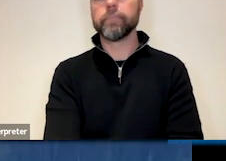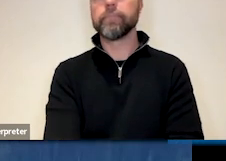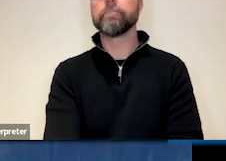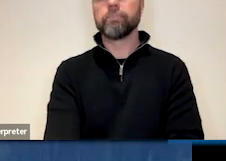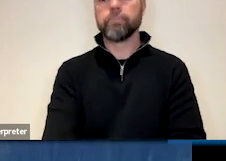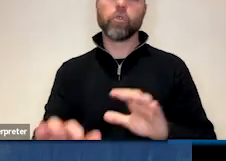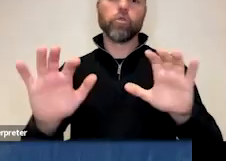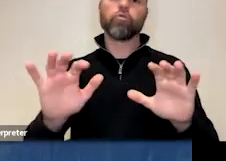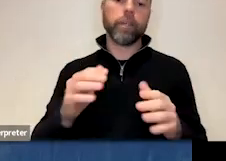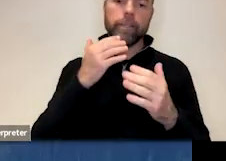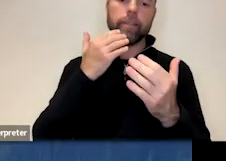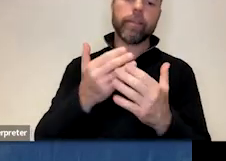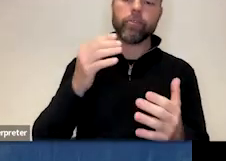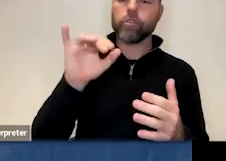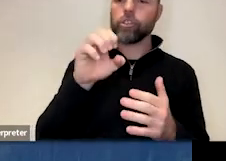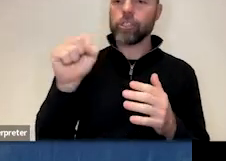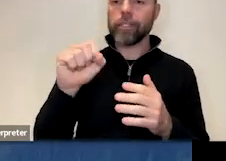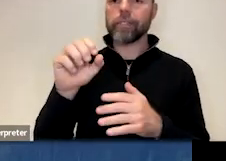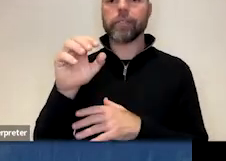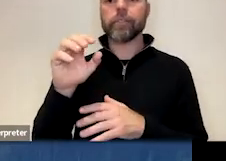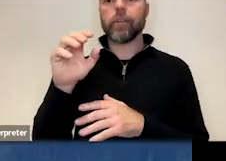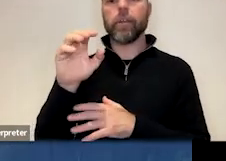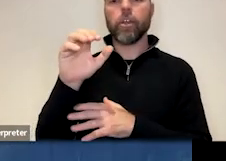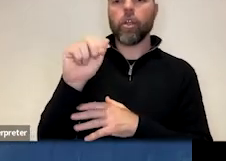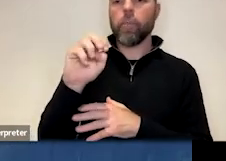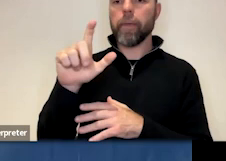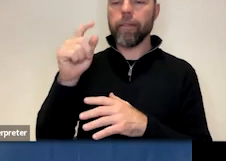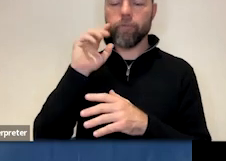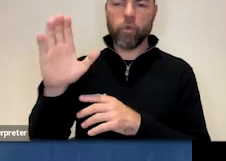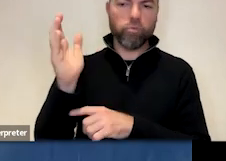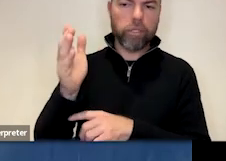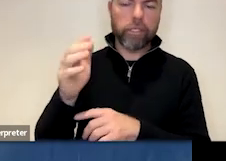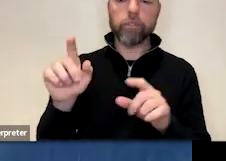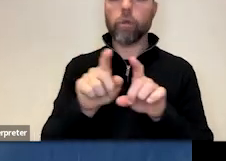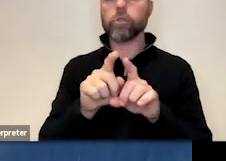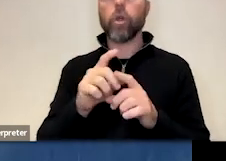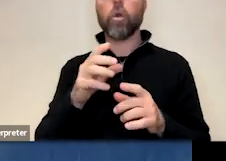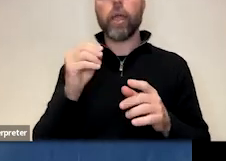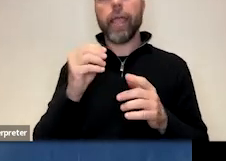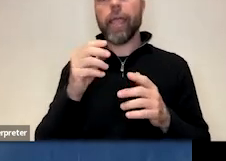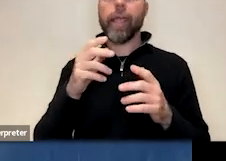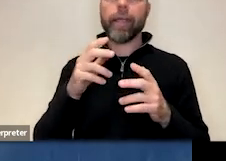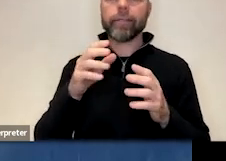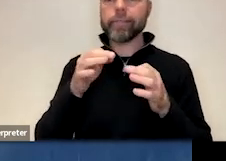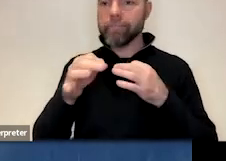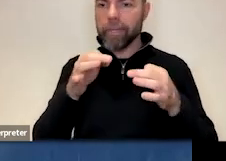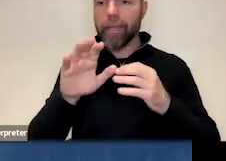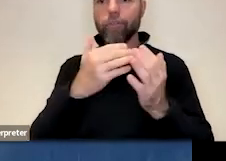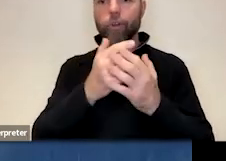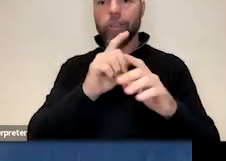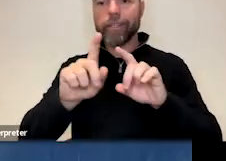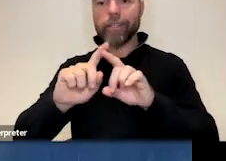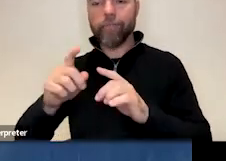Great, Jess, thanks for a great presentation. Thanks to Carmi also for your presentation as well, and walking us through all the great new features on Climber.